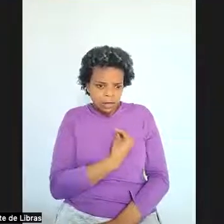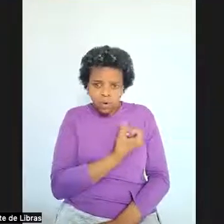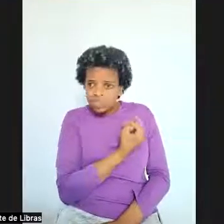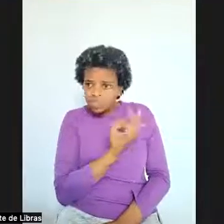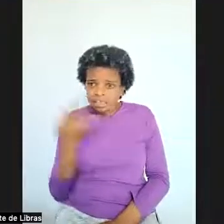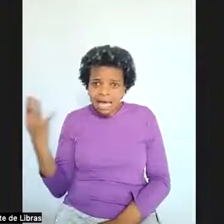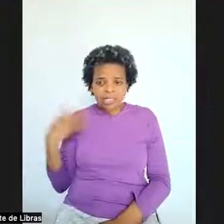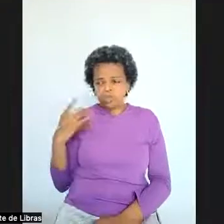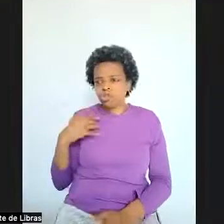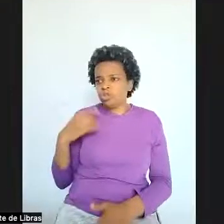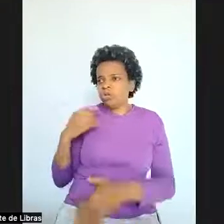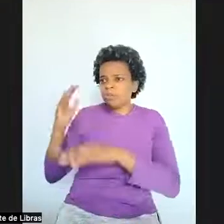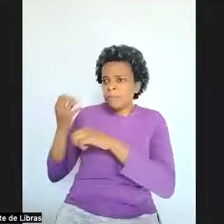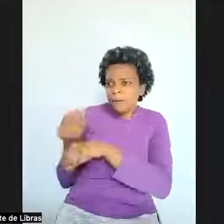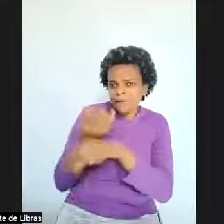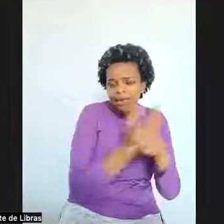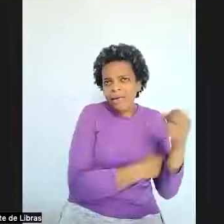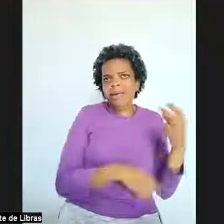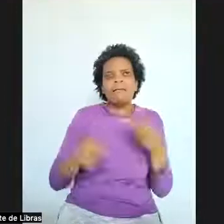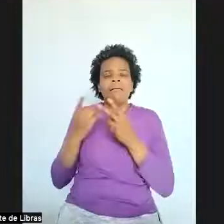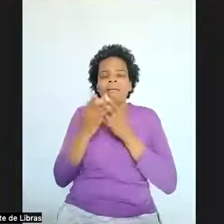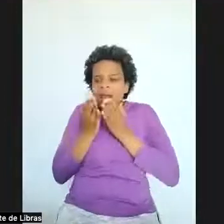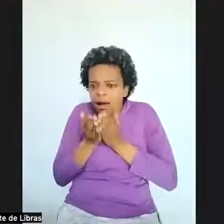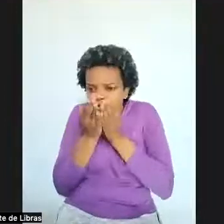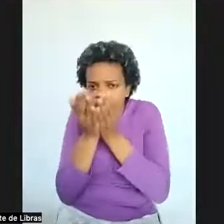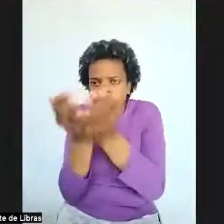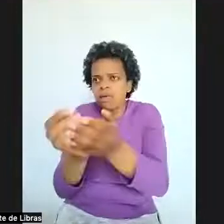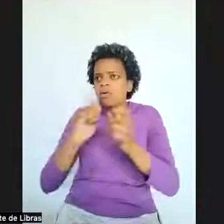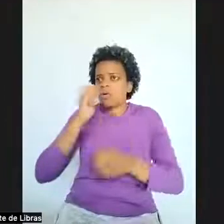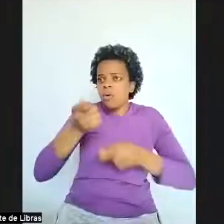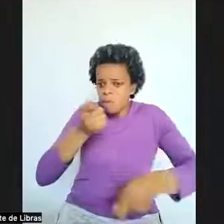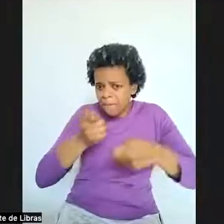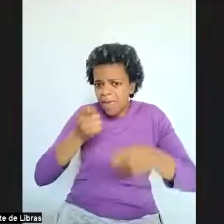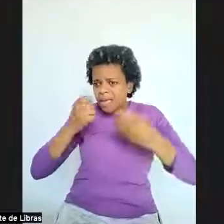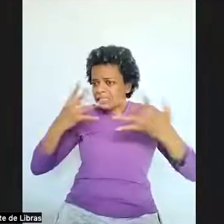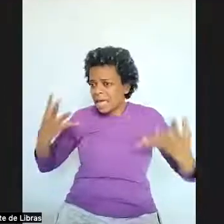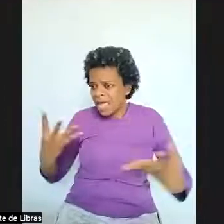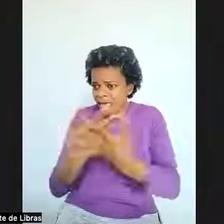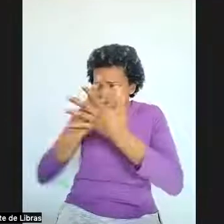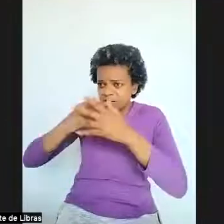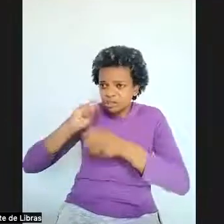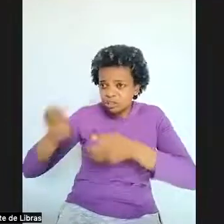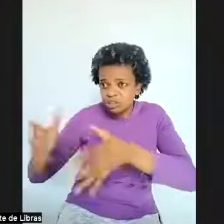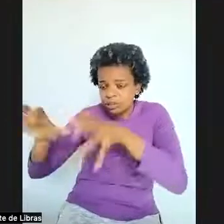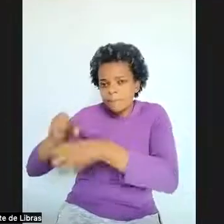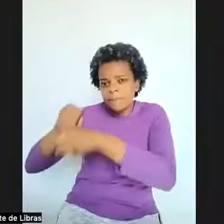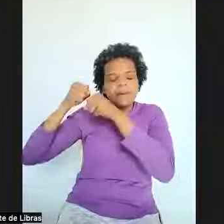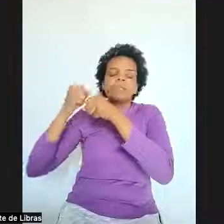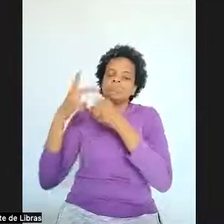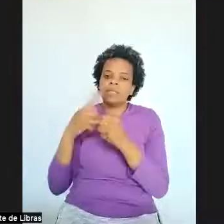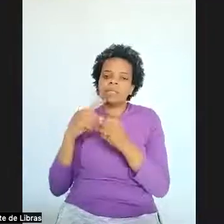whales because it's the first time we see like fishing nets and plastic in the ocean.